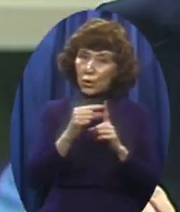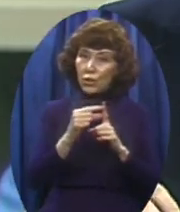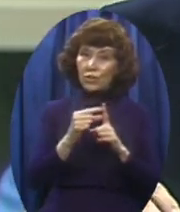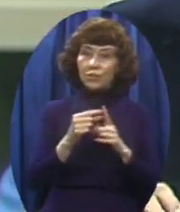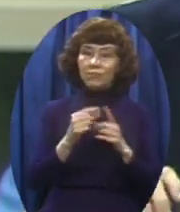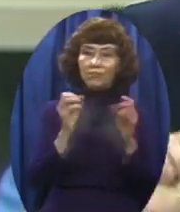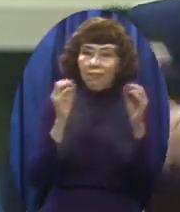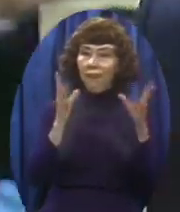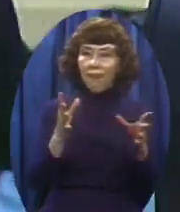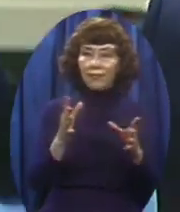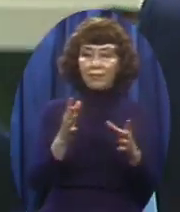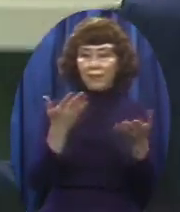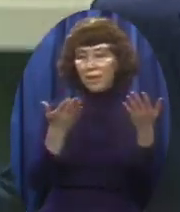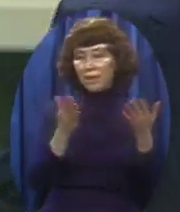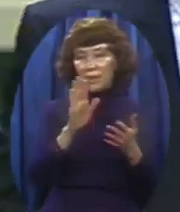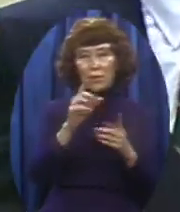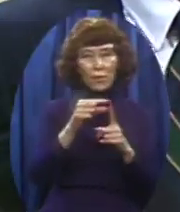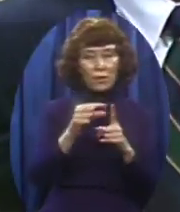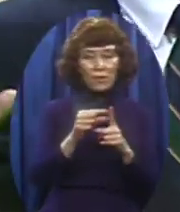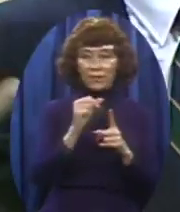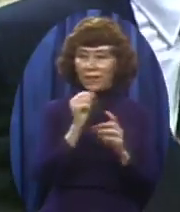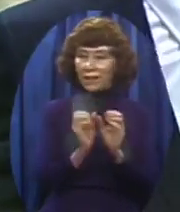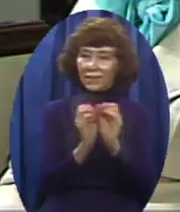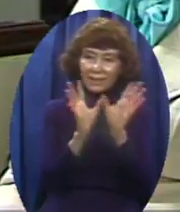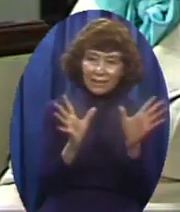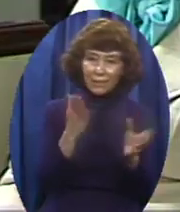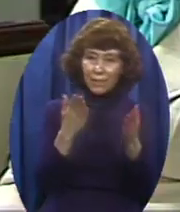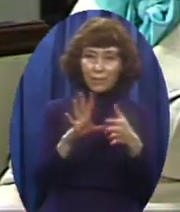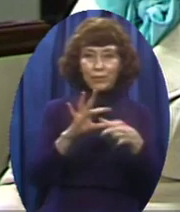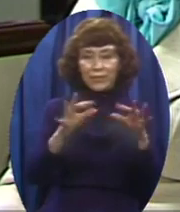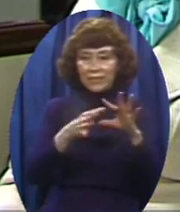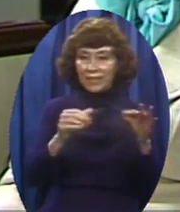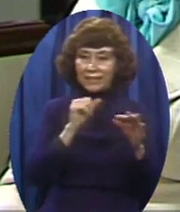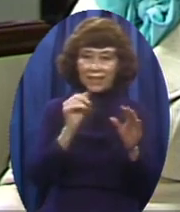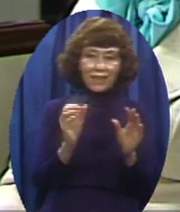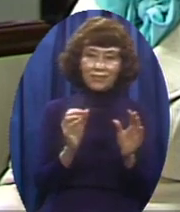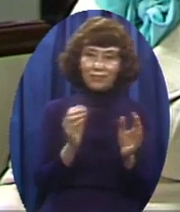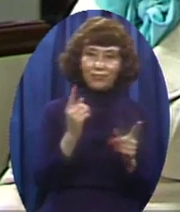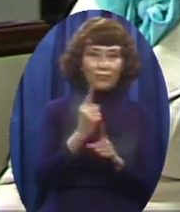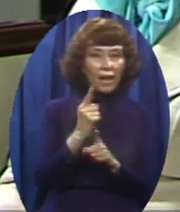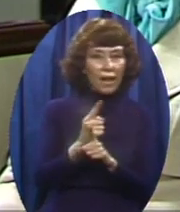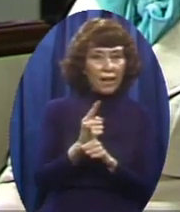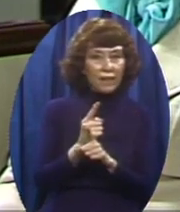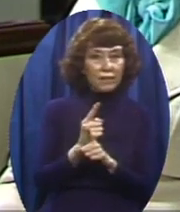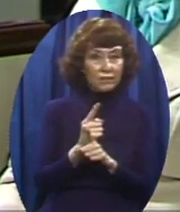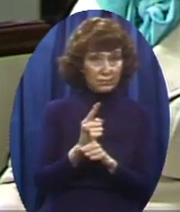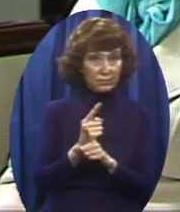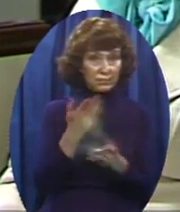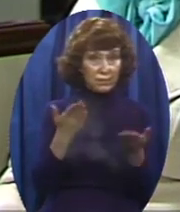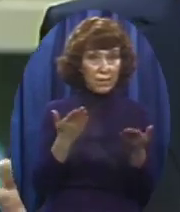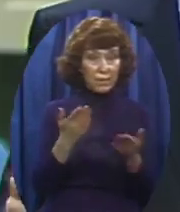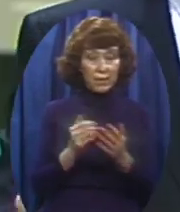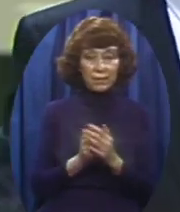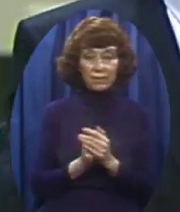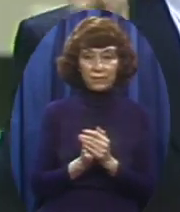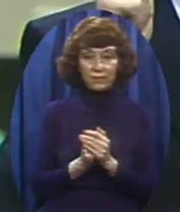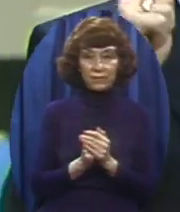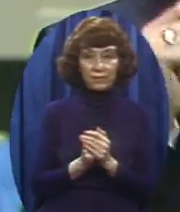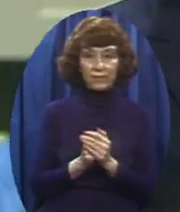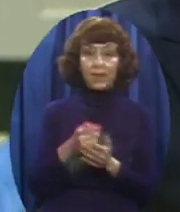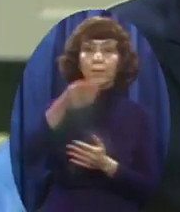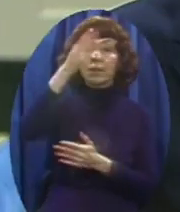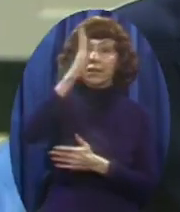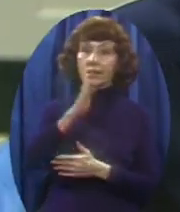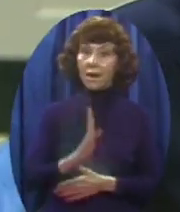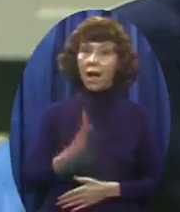awful, sentence construction was woeful, everything was bad, theology questionable. God knows